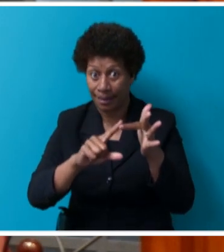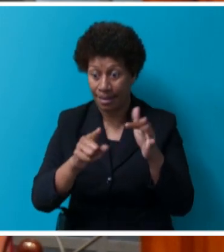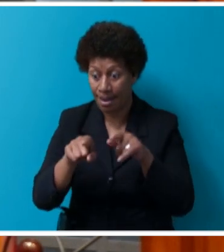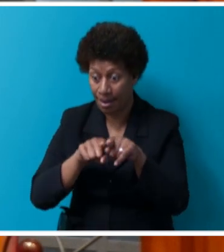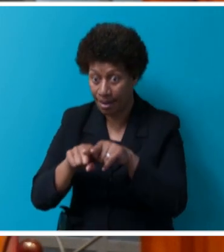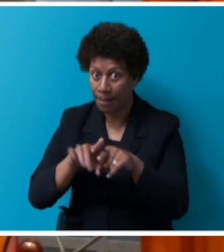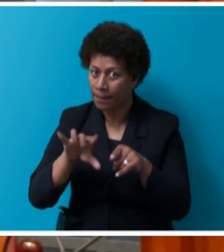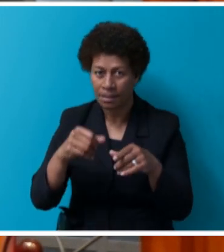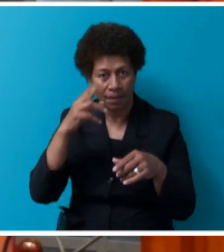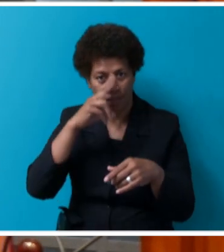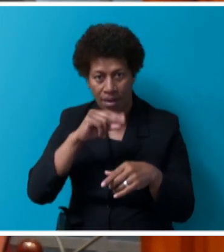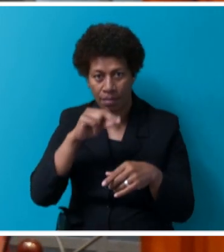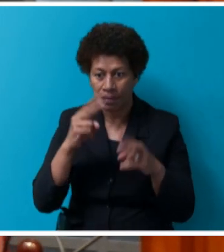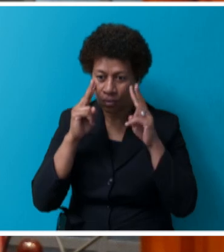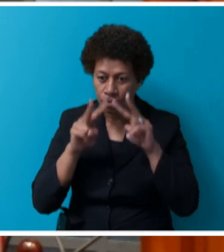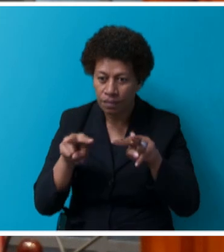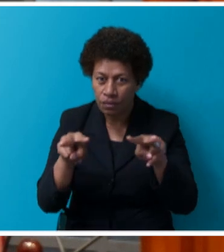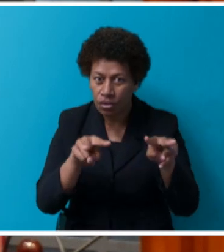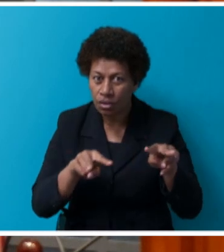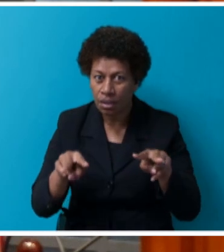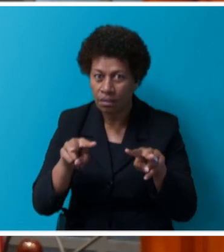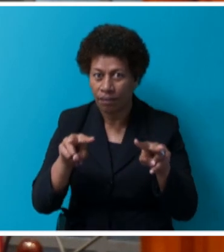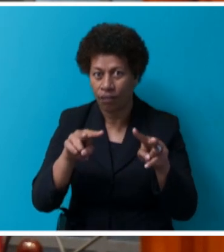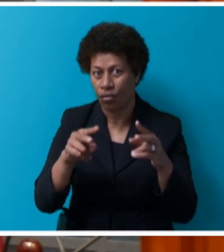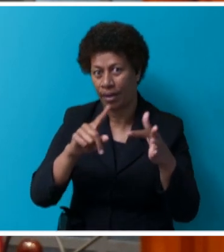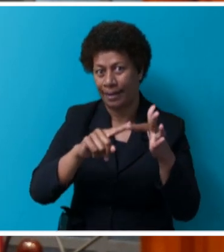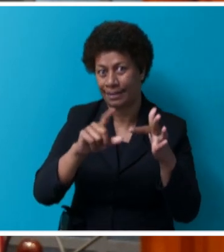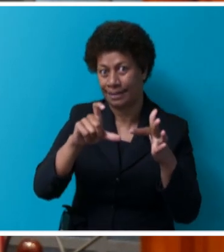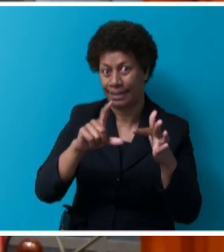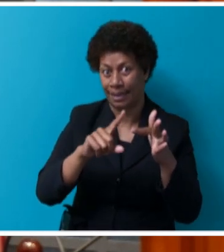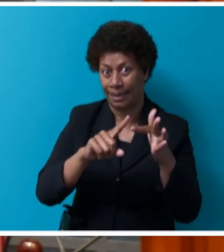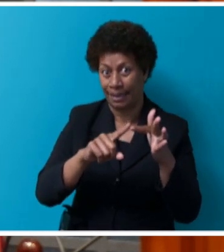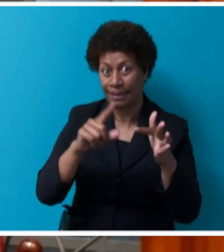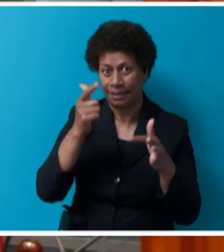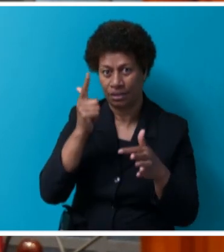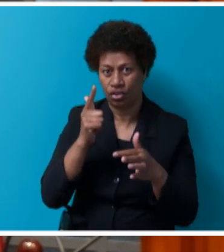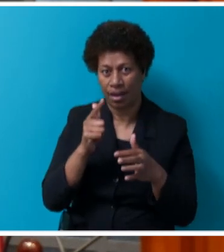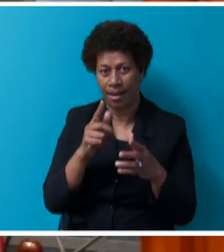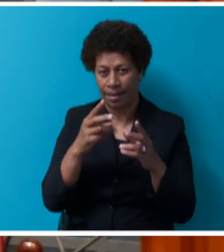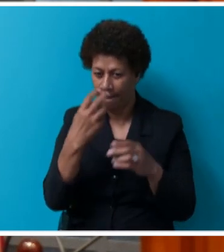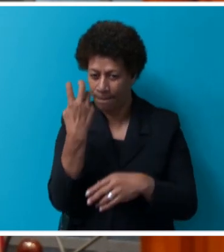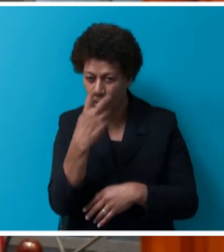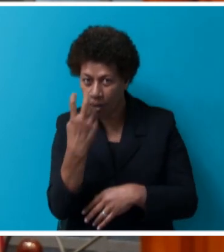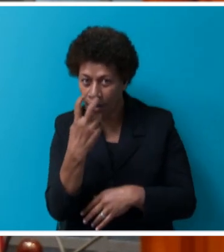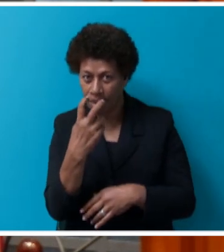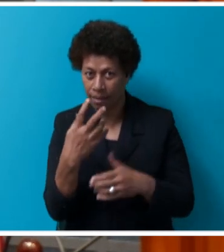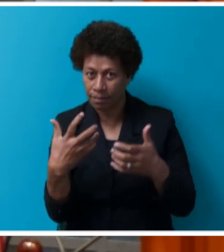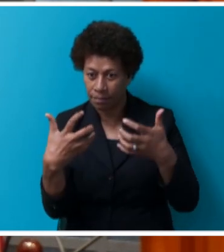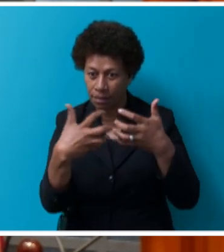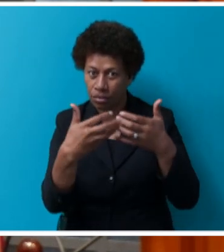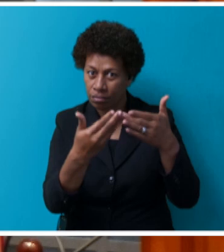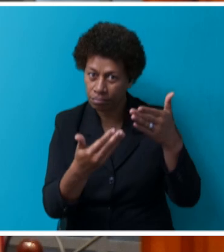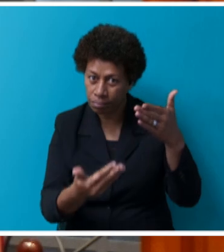that they provide supervision to ECE teachers and regulate monitoring and compliance to the extended hours of